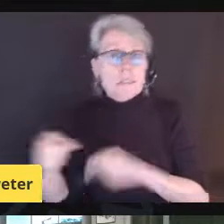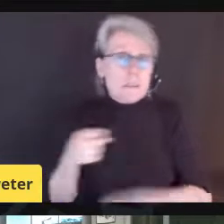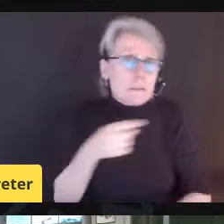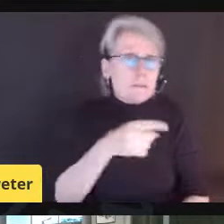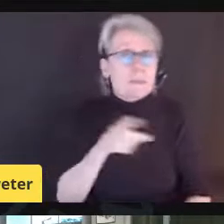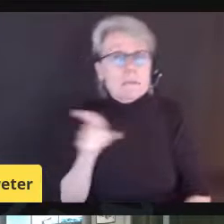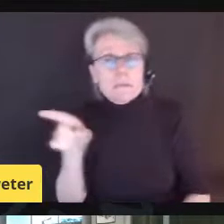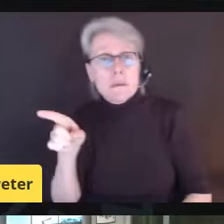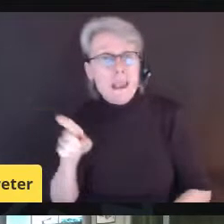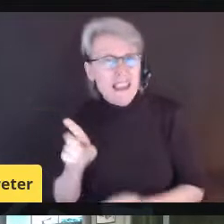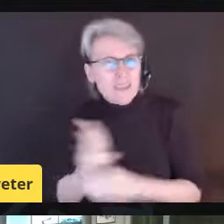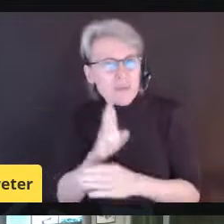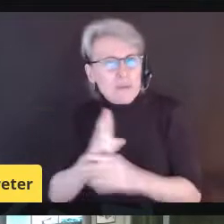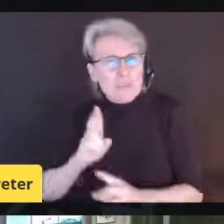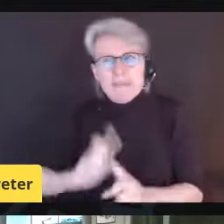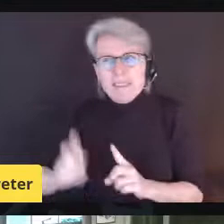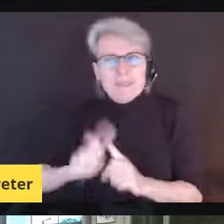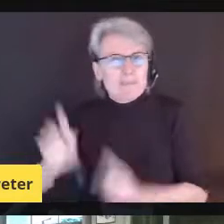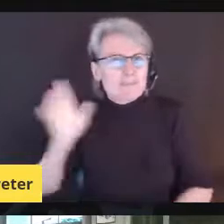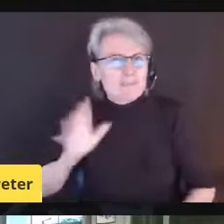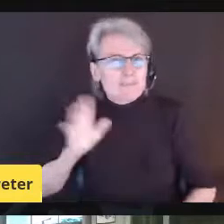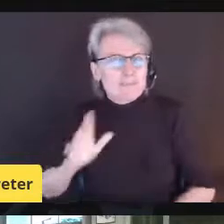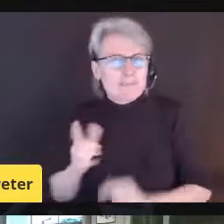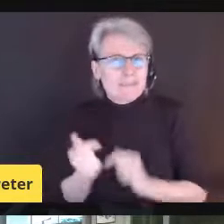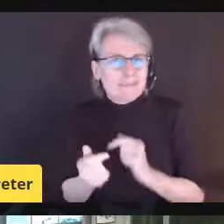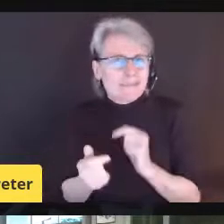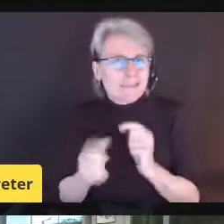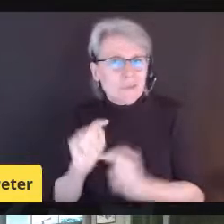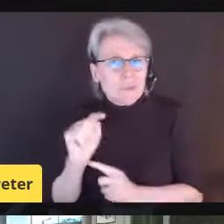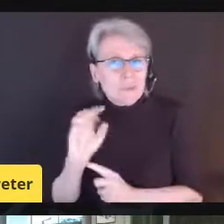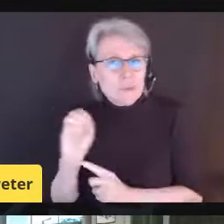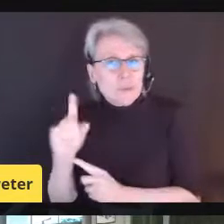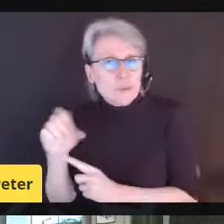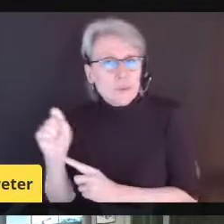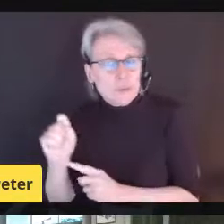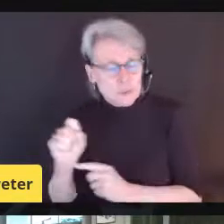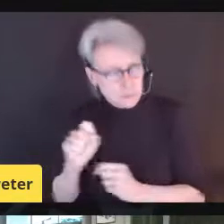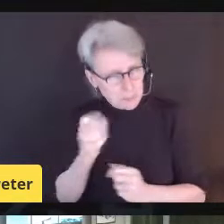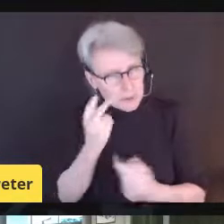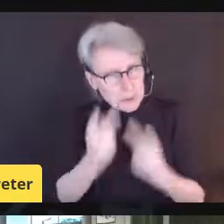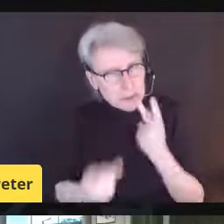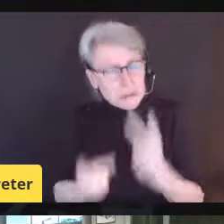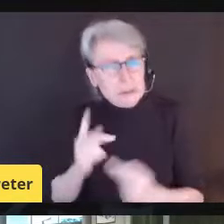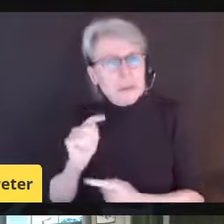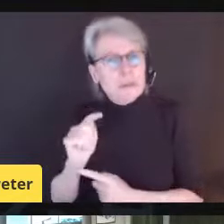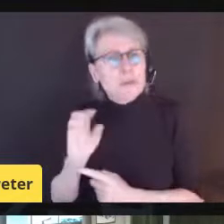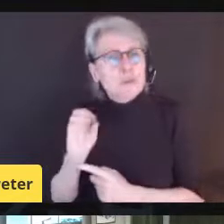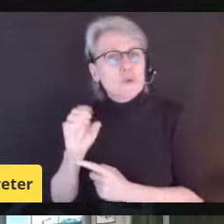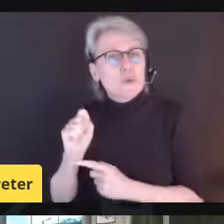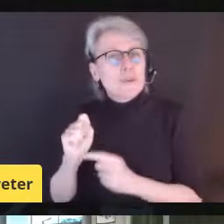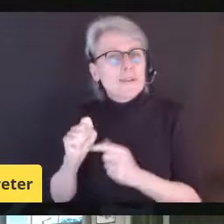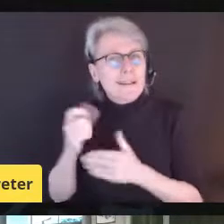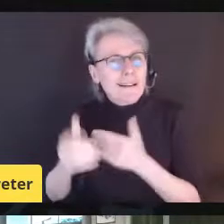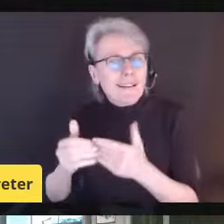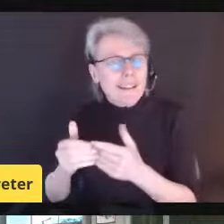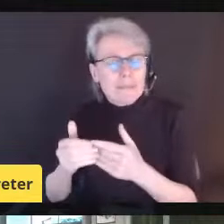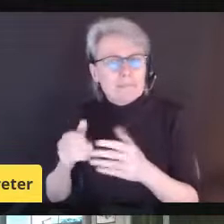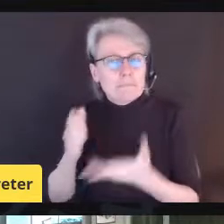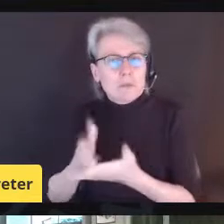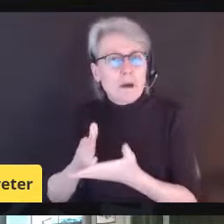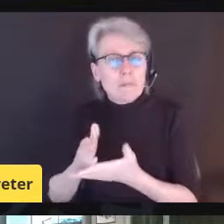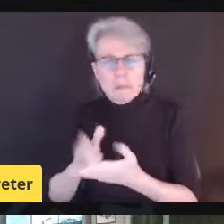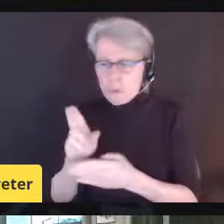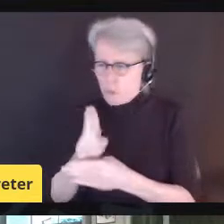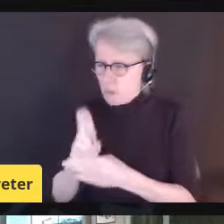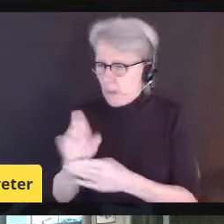technology that they were using, you can see it be transferred, and then you can see breaks in that continuation. So